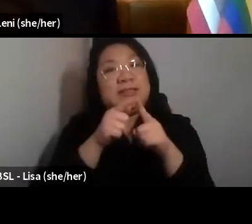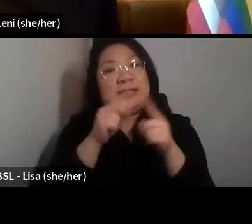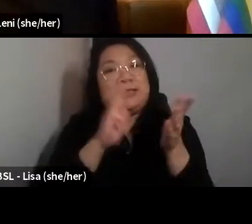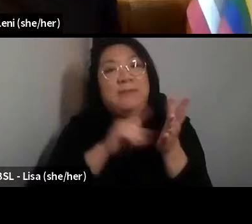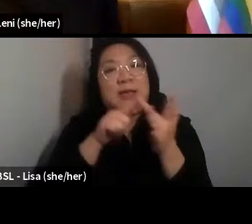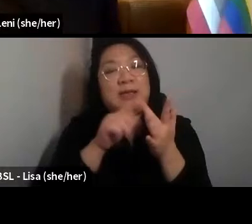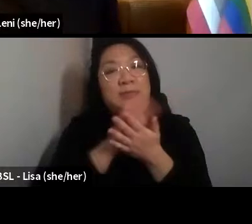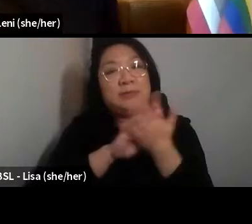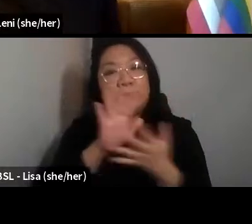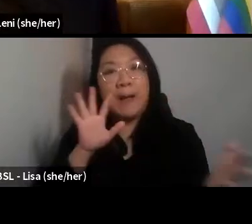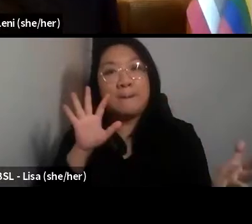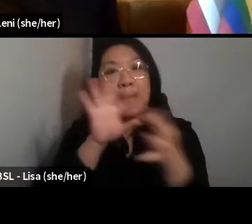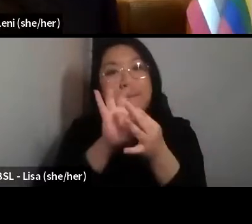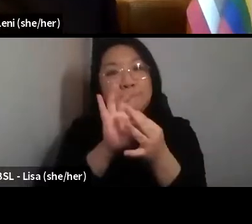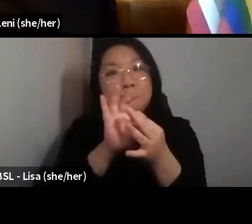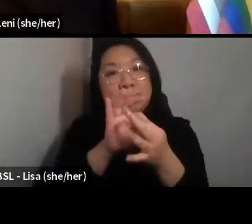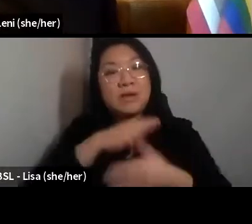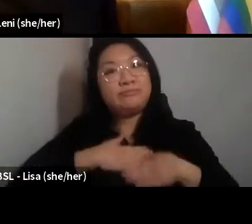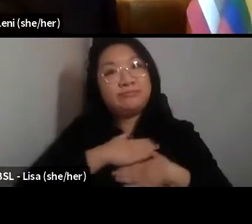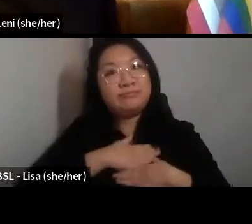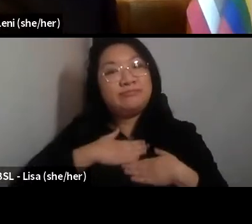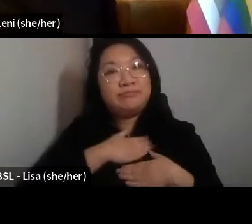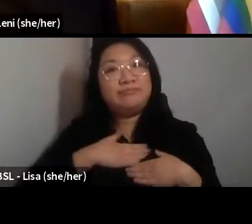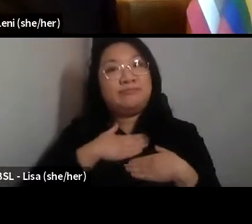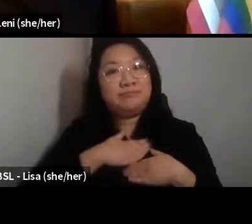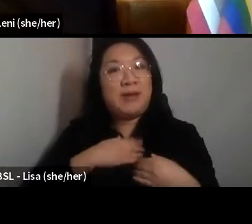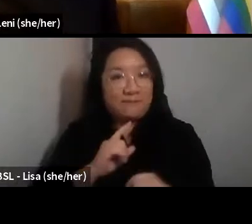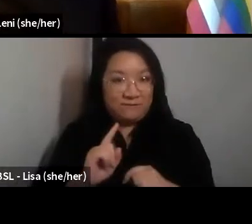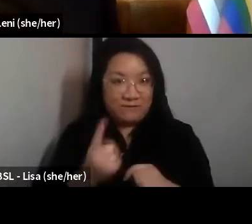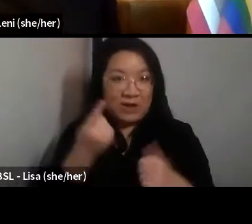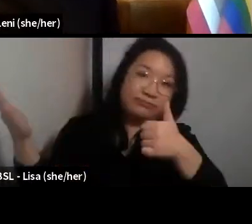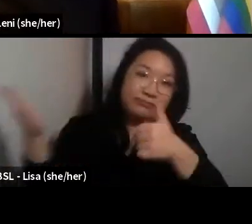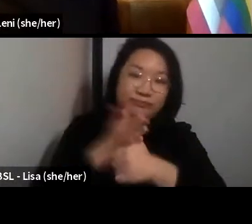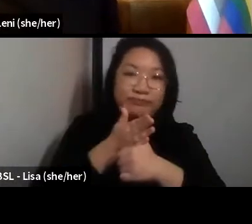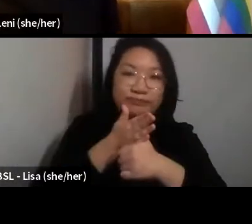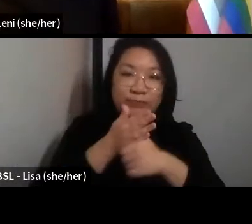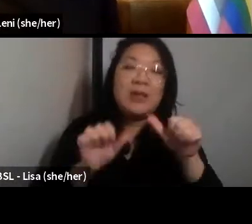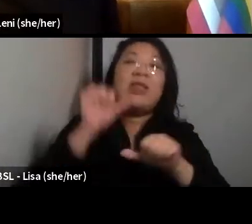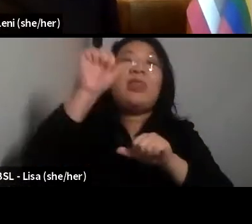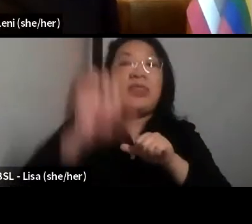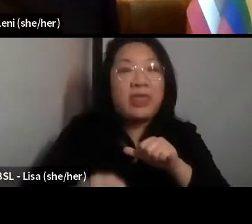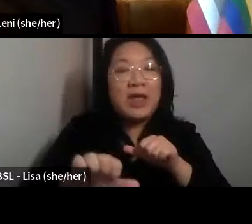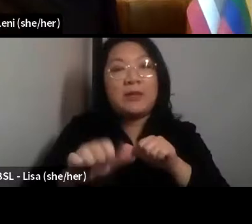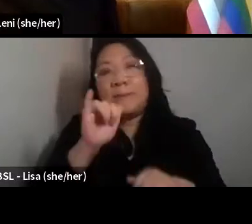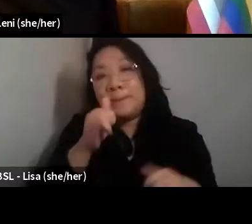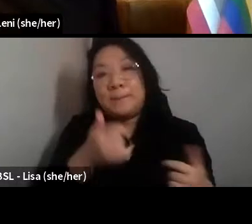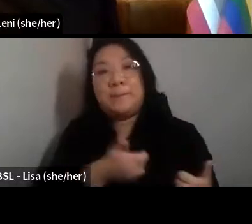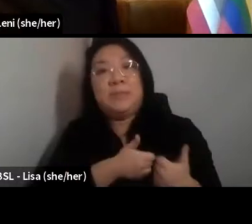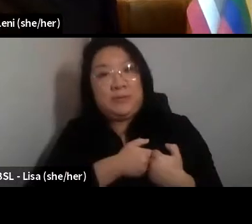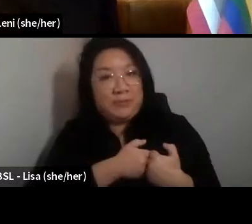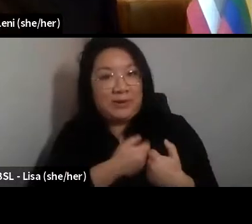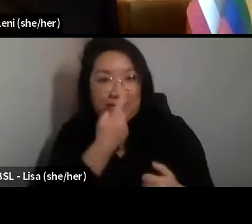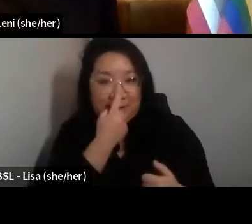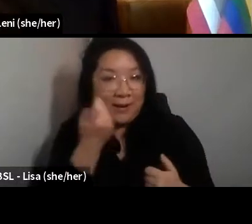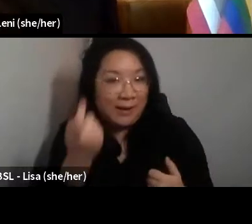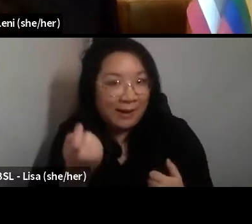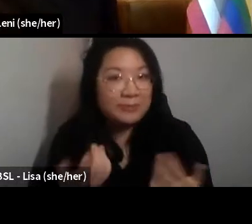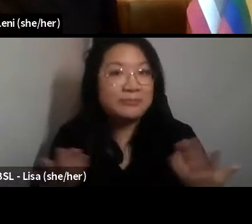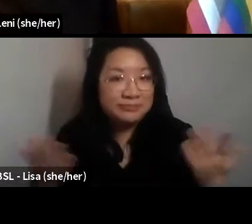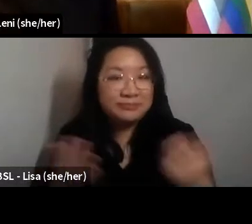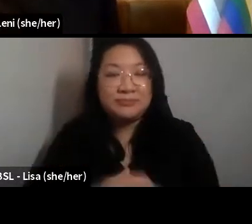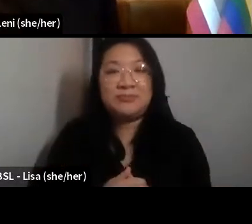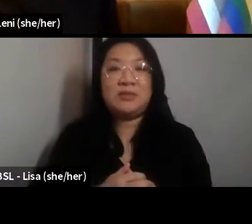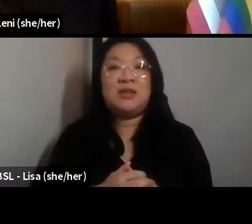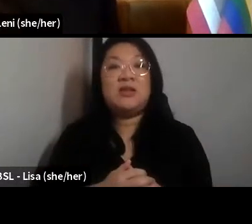only experiencing romantic attraction after an emotional bond has been formed. And then within that, I identify as bi.